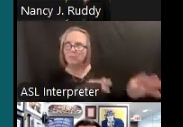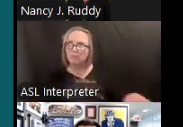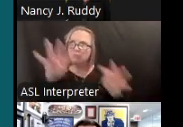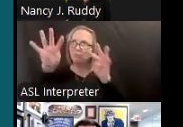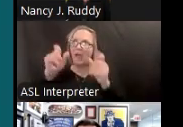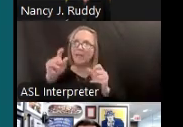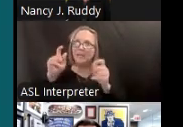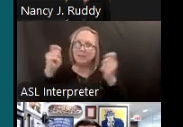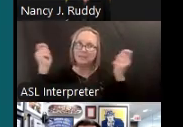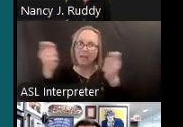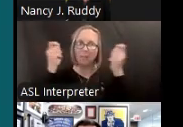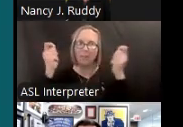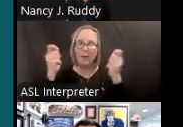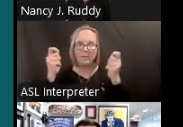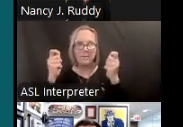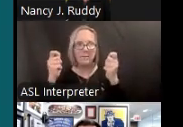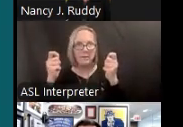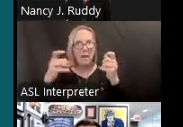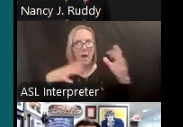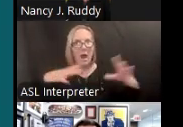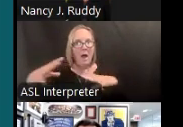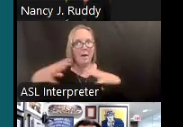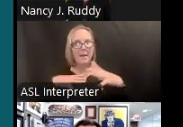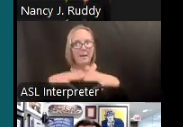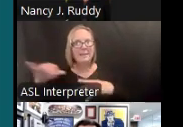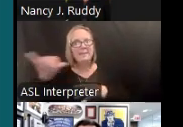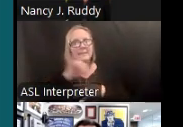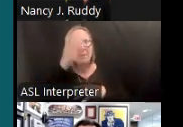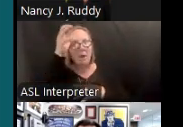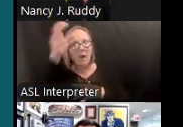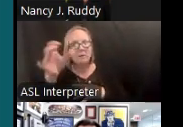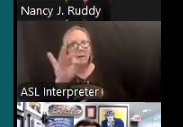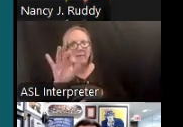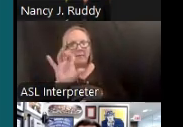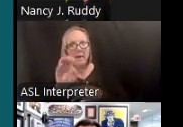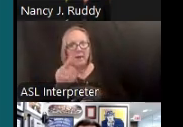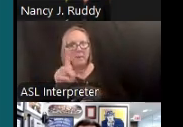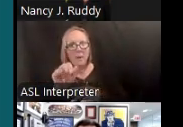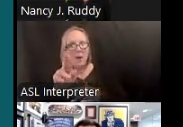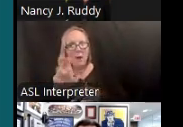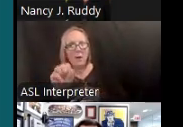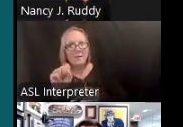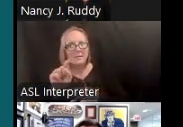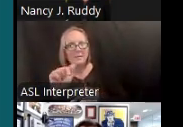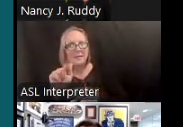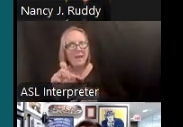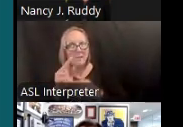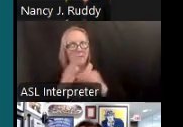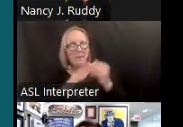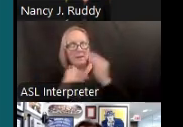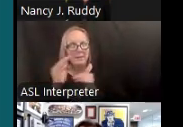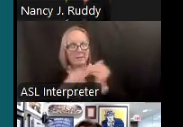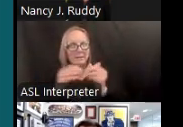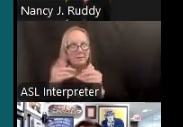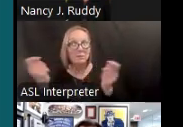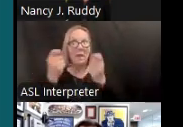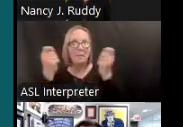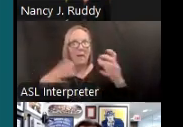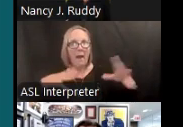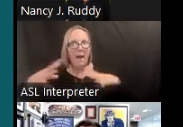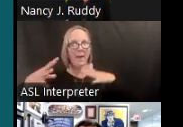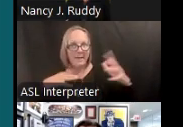holidays, continuing the New York tradition of the Empire State Building. Terraces created by this interesting form will provide